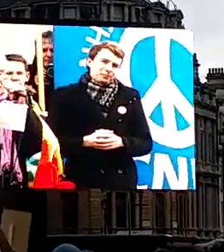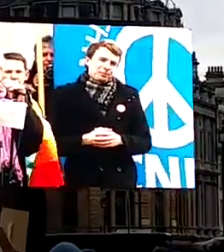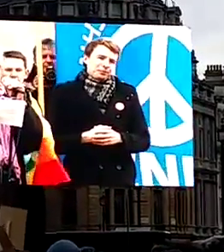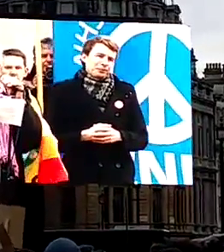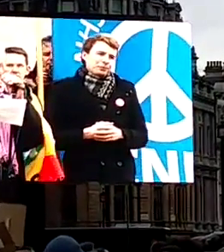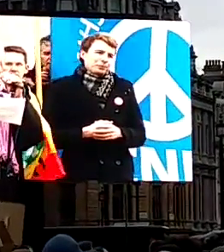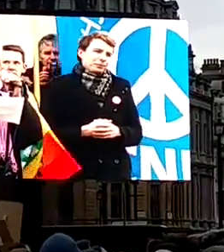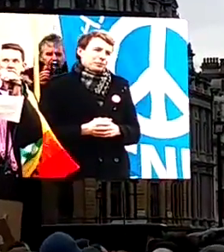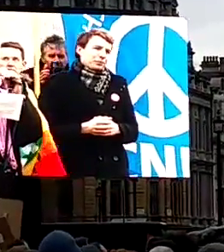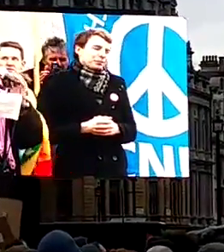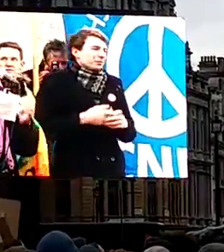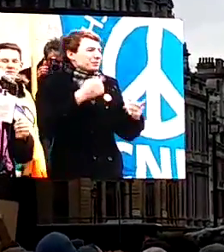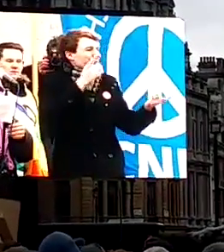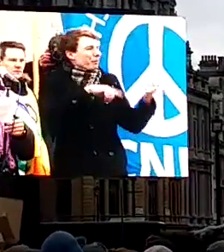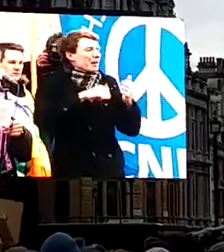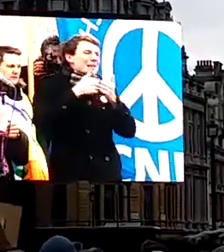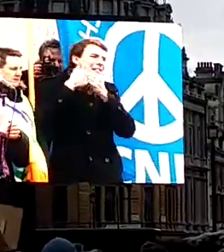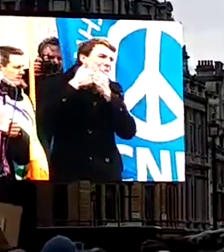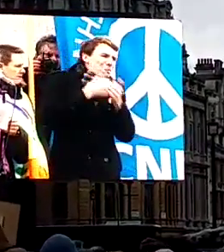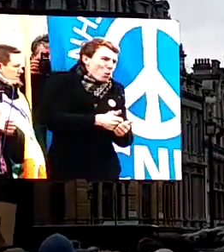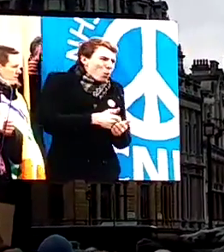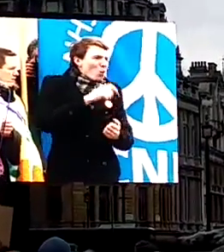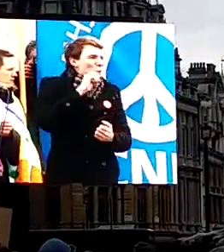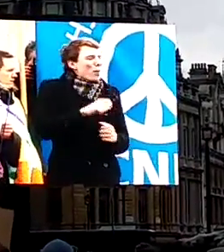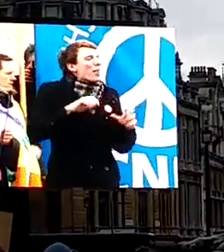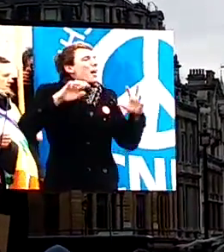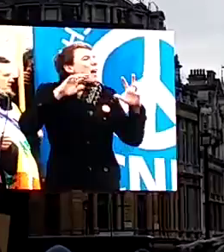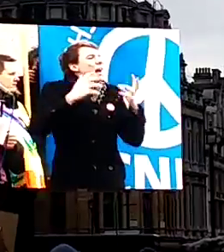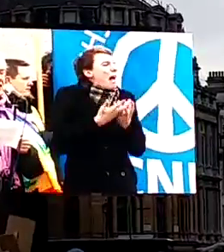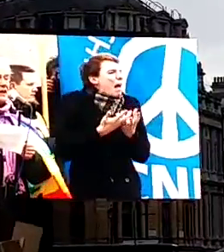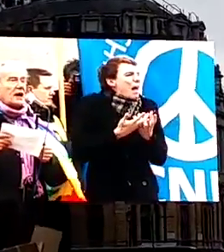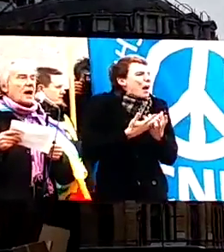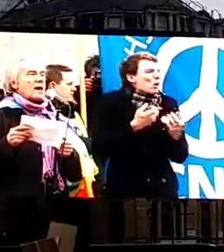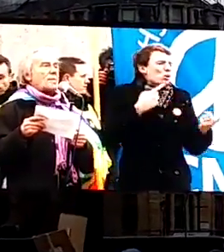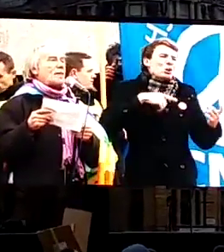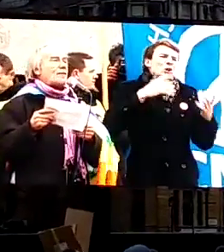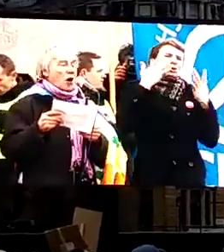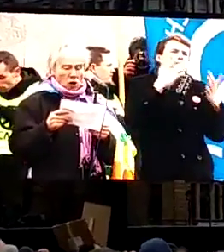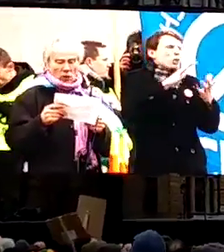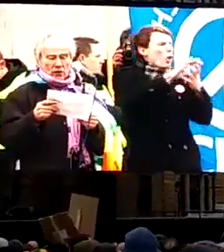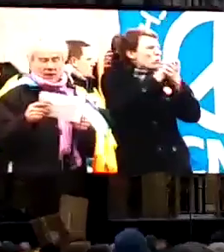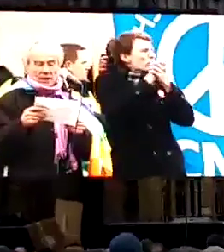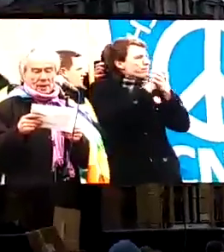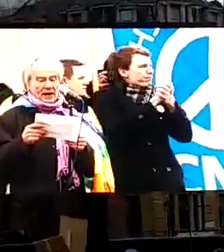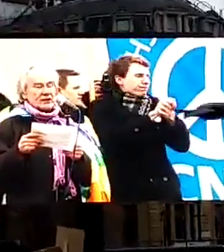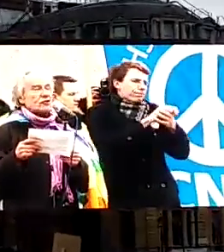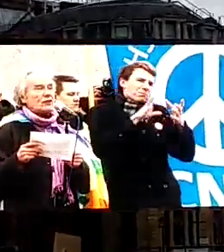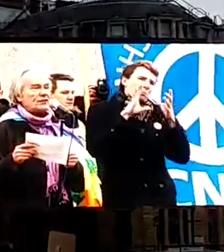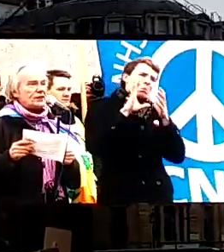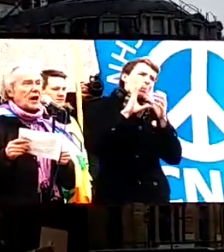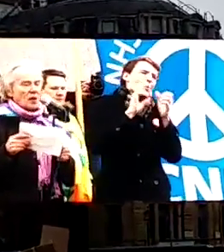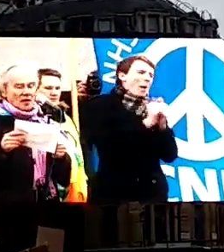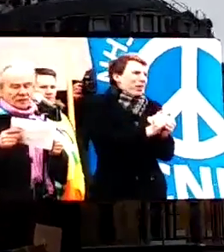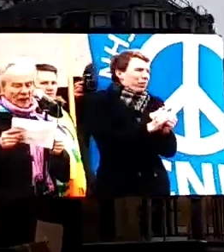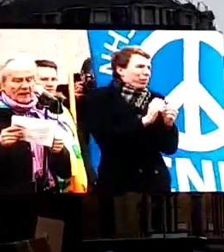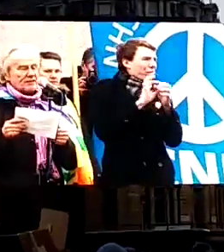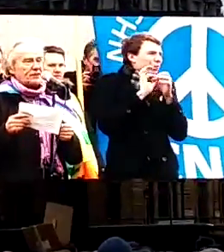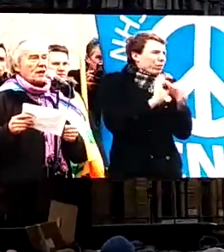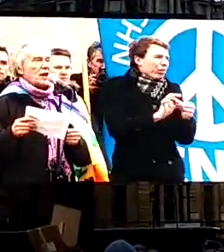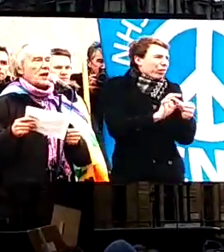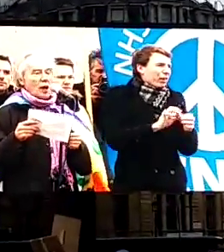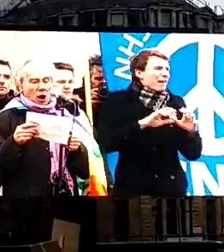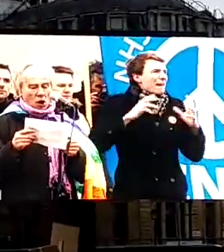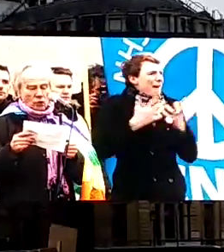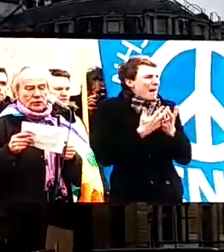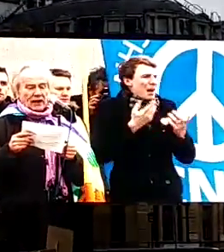We will support you by enlarging our solidarity, above all, by increasing our